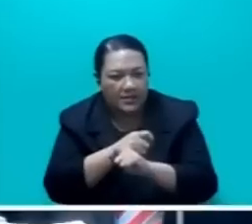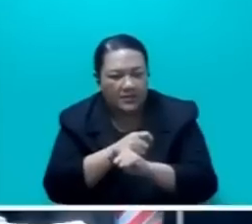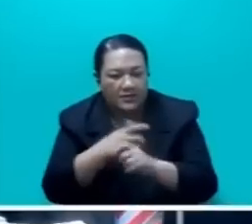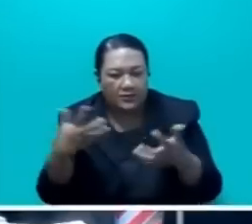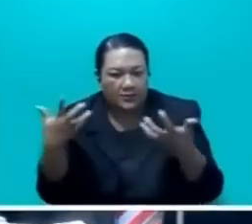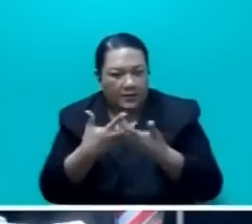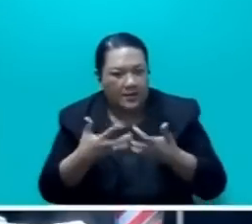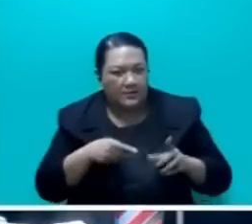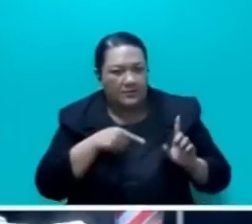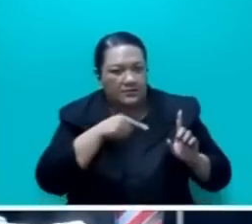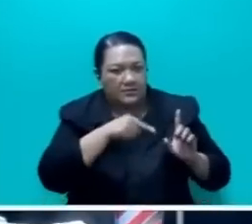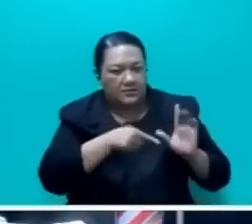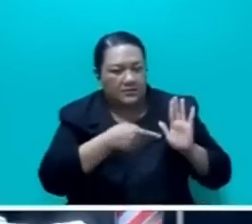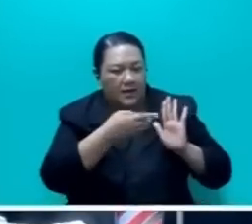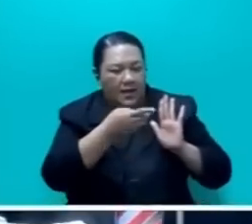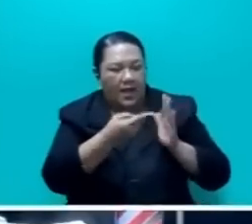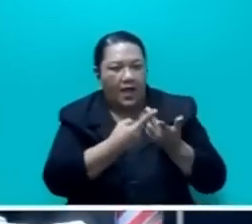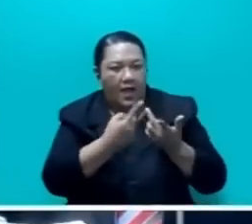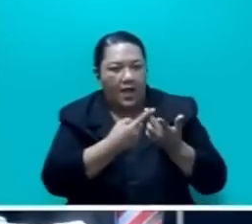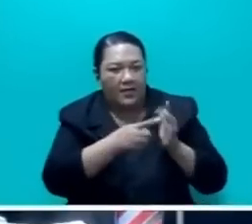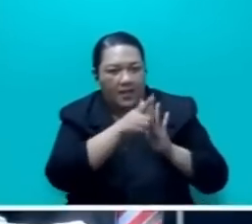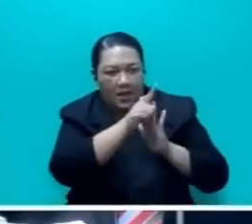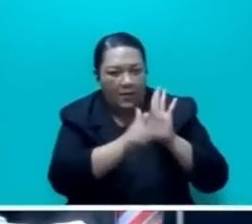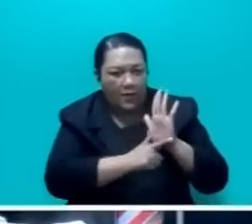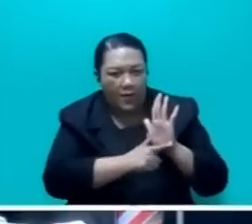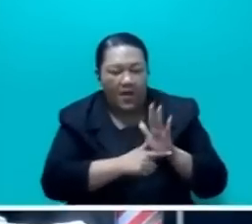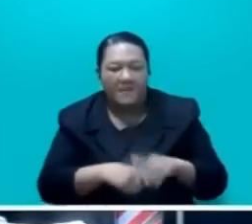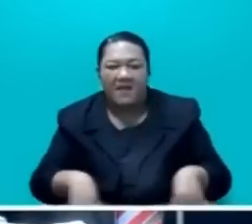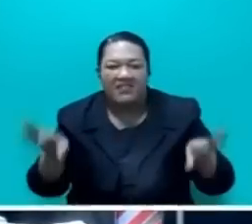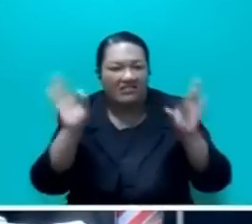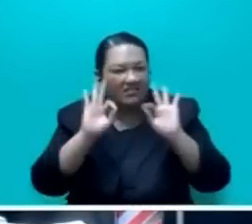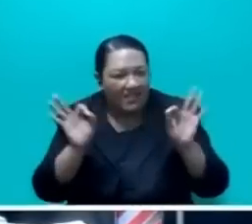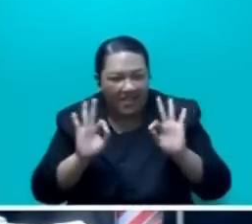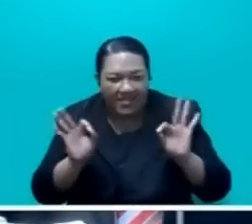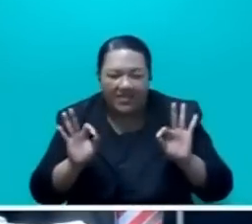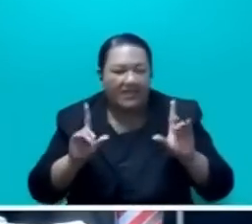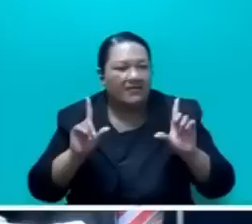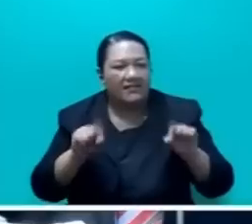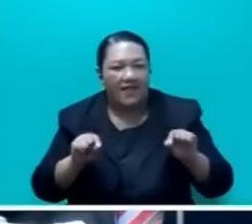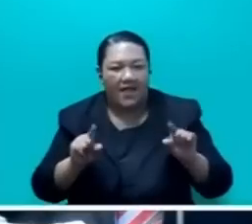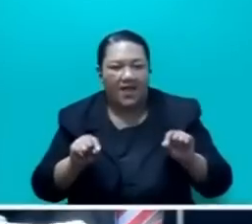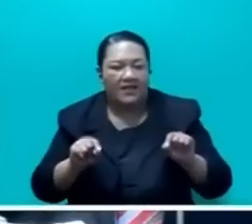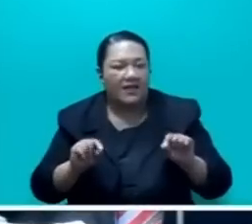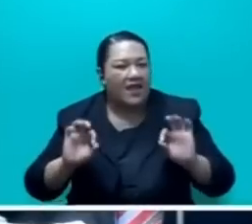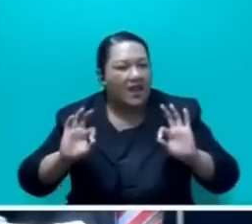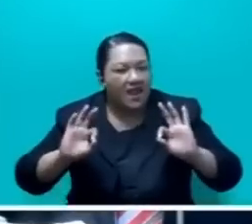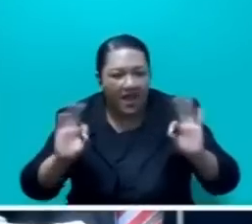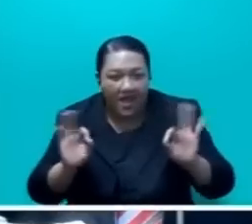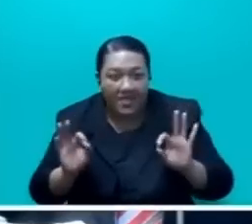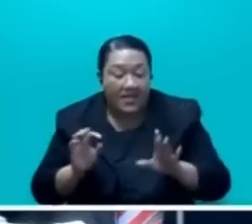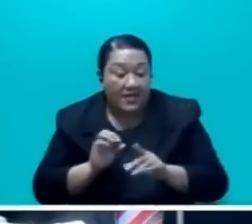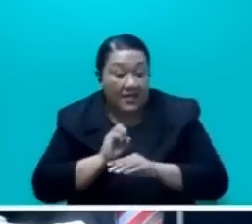Mr. Speaker, sir, unfortunately, this was not done, nor was the advice afforded to him heeded.